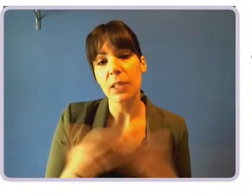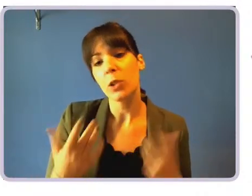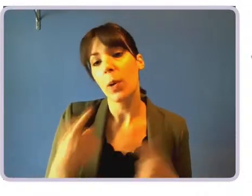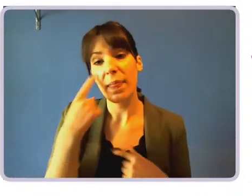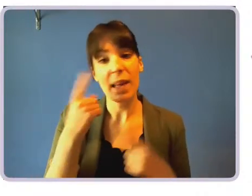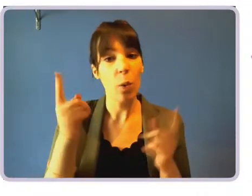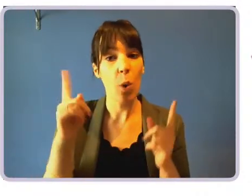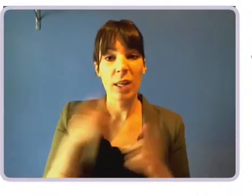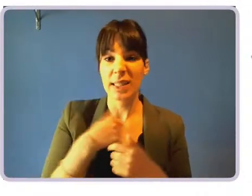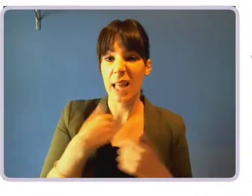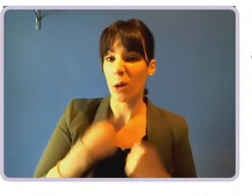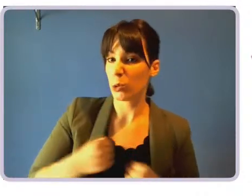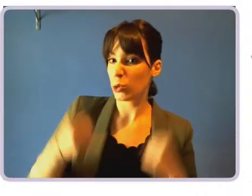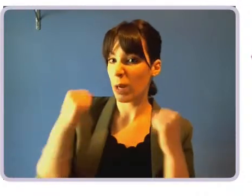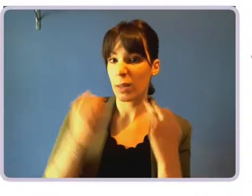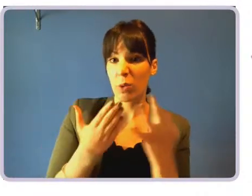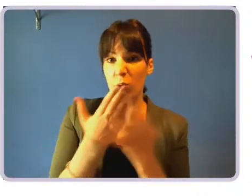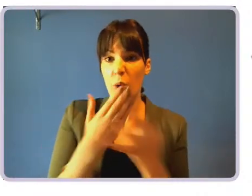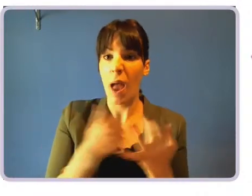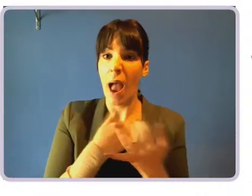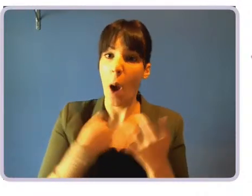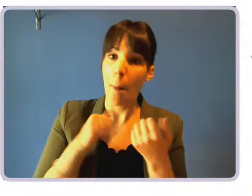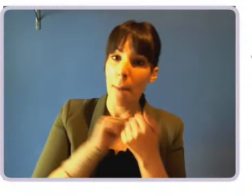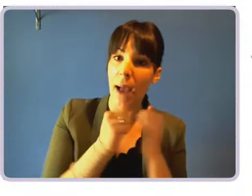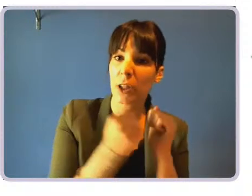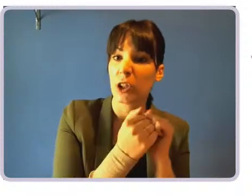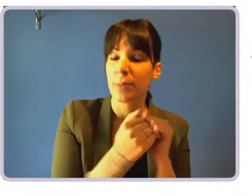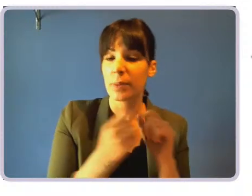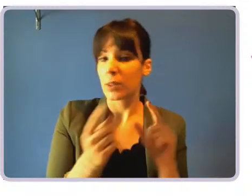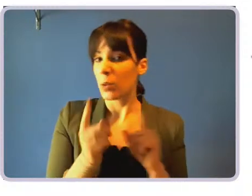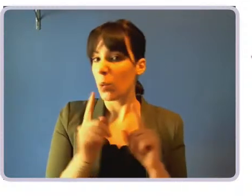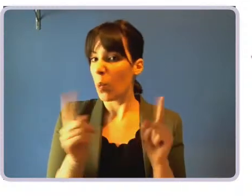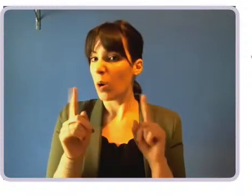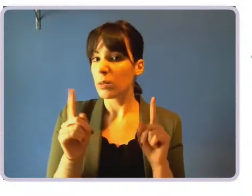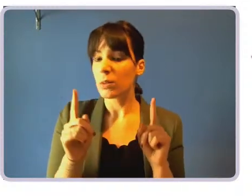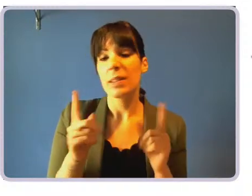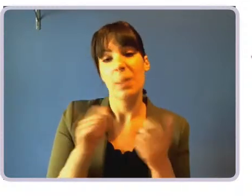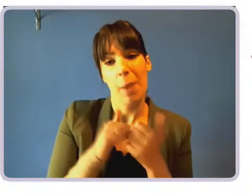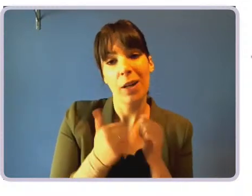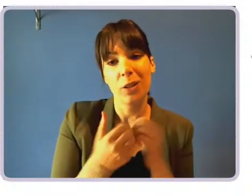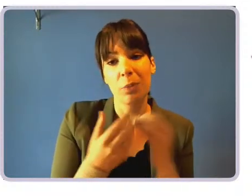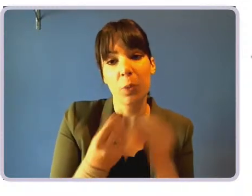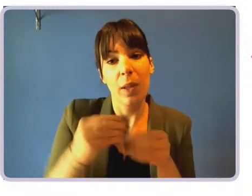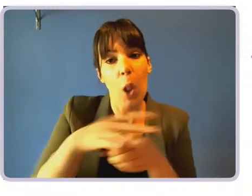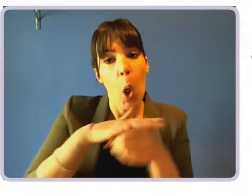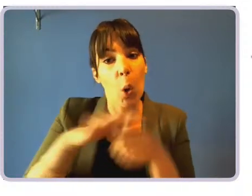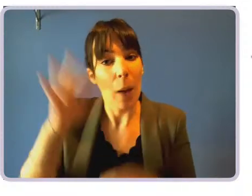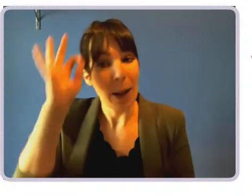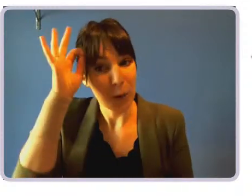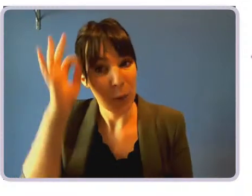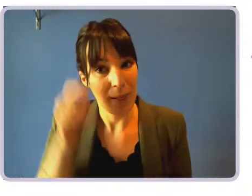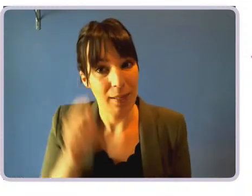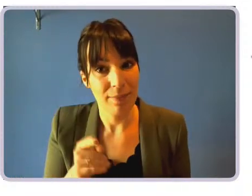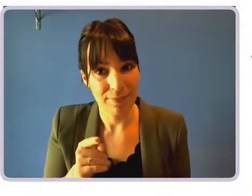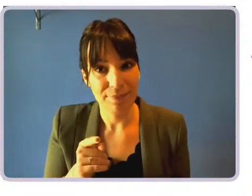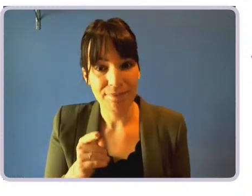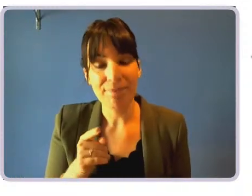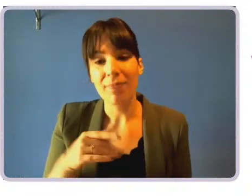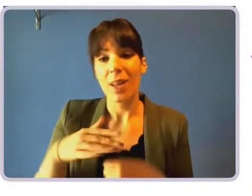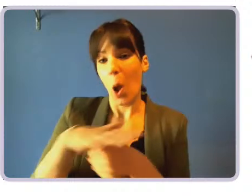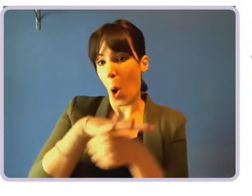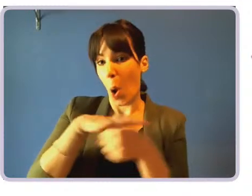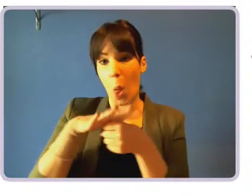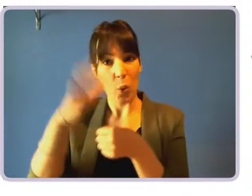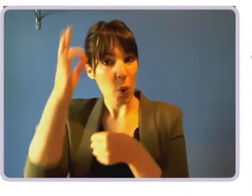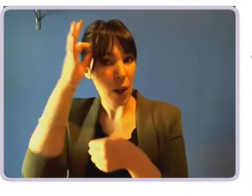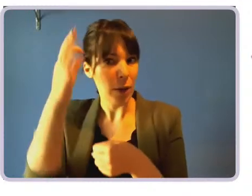and we're beginning to see it flourish at this point, is our partnerships with local councils. And local councils have roles and